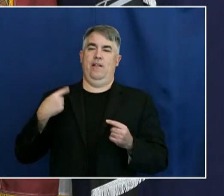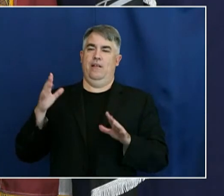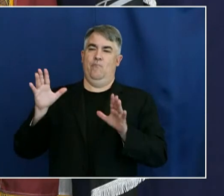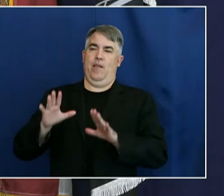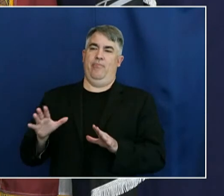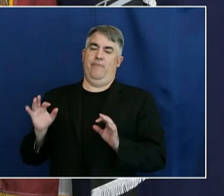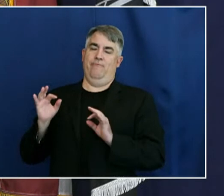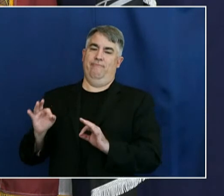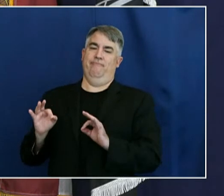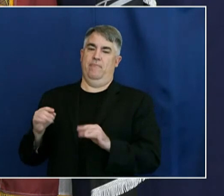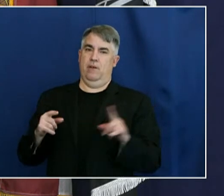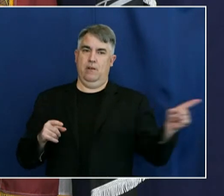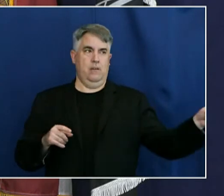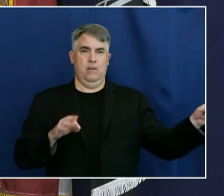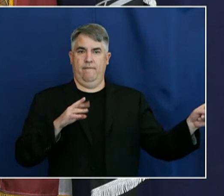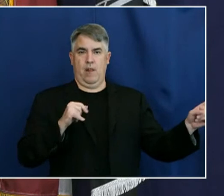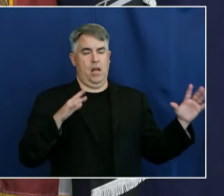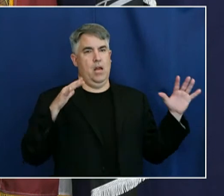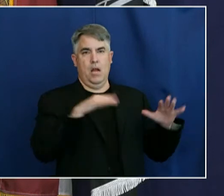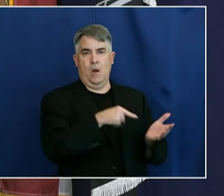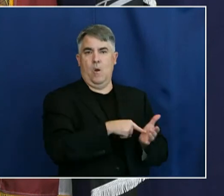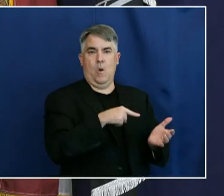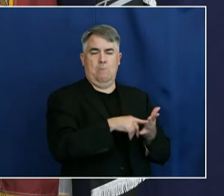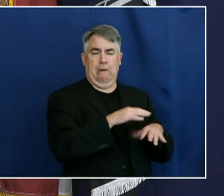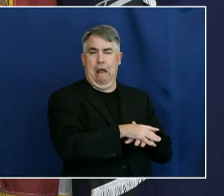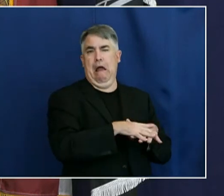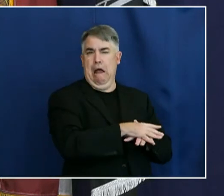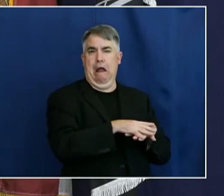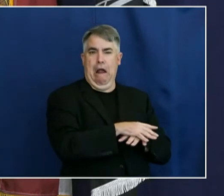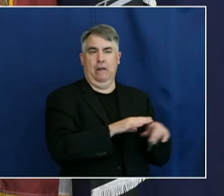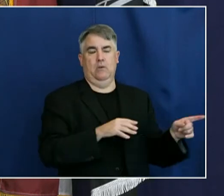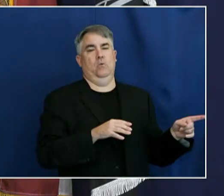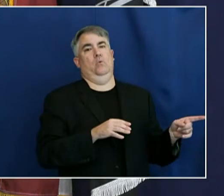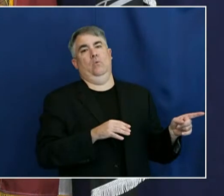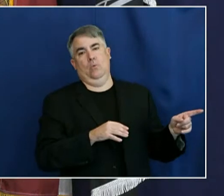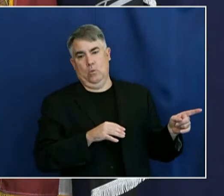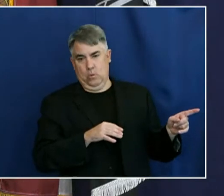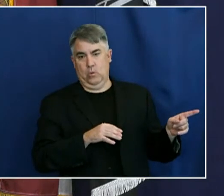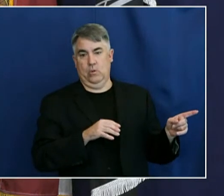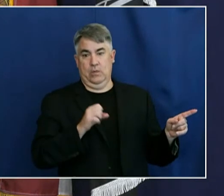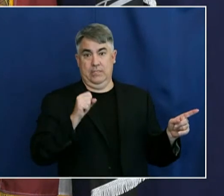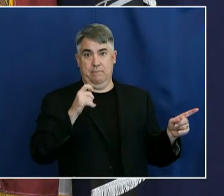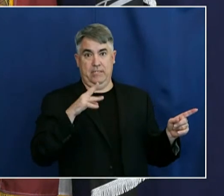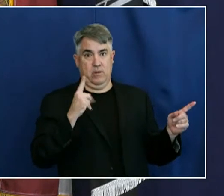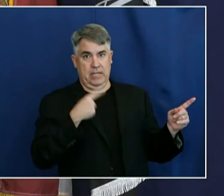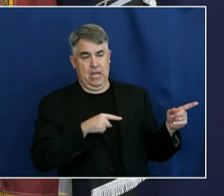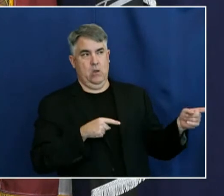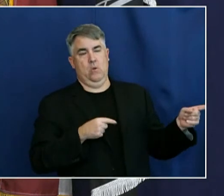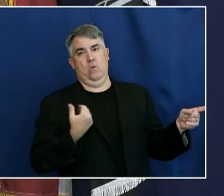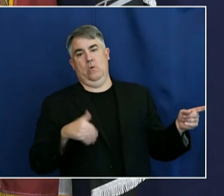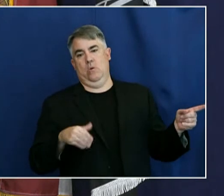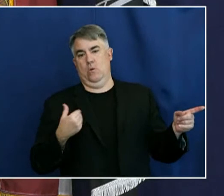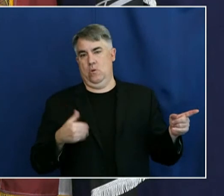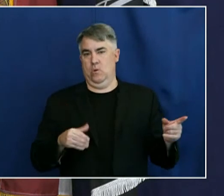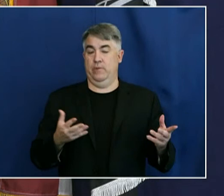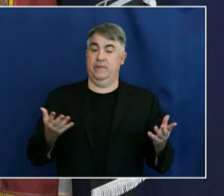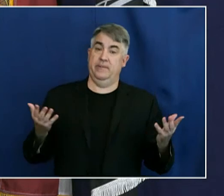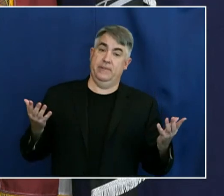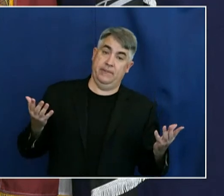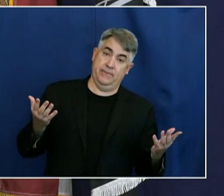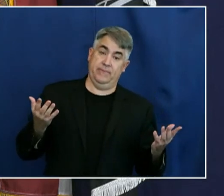But certainly that and St. Patrick's Day and other contributors could